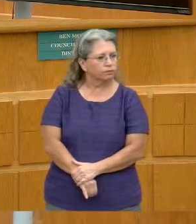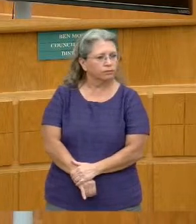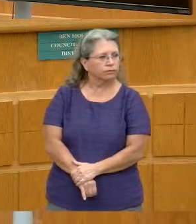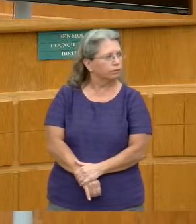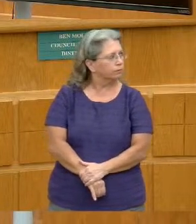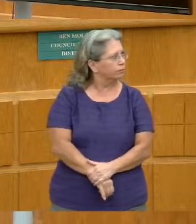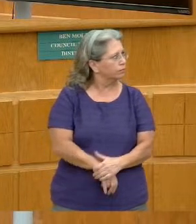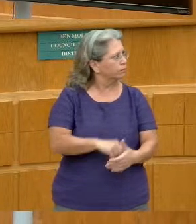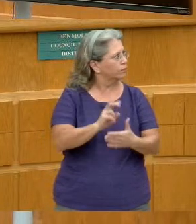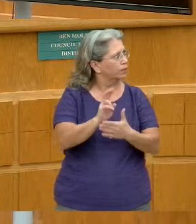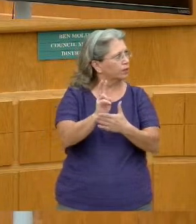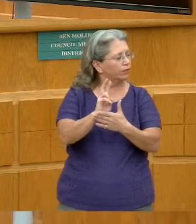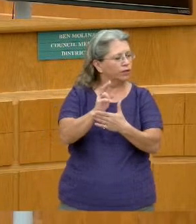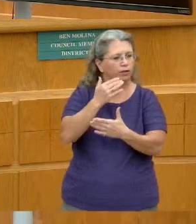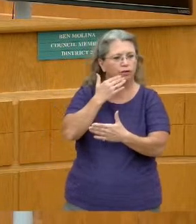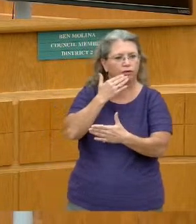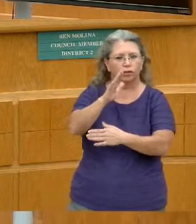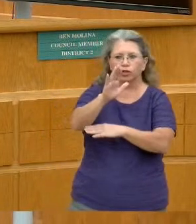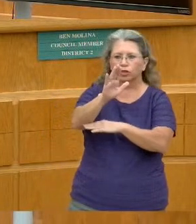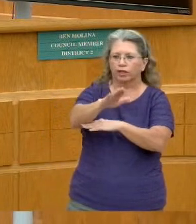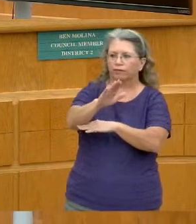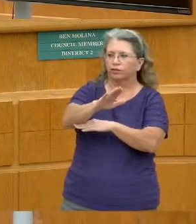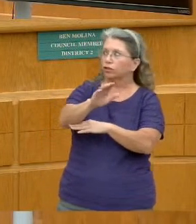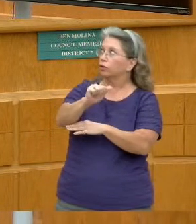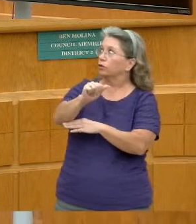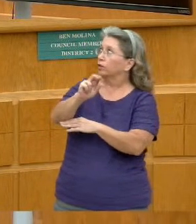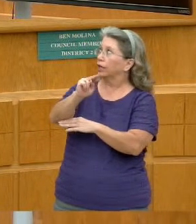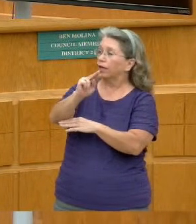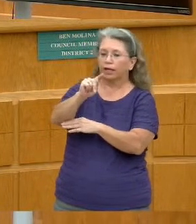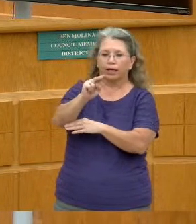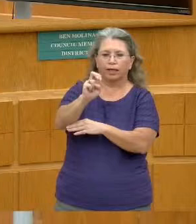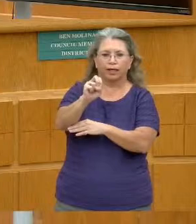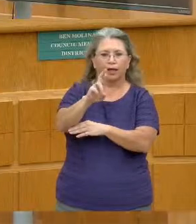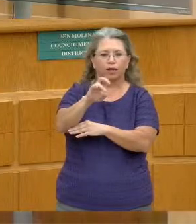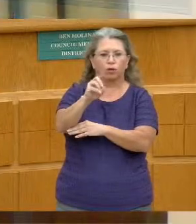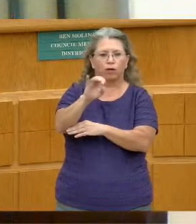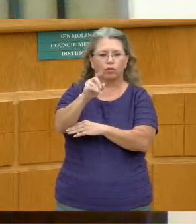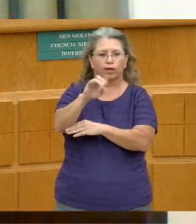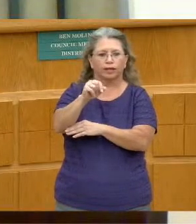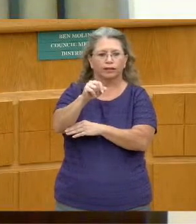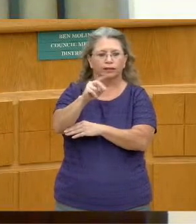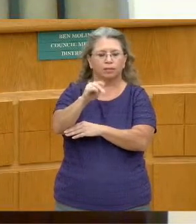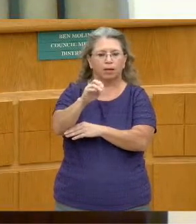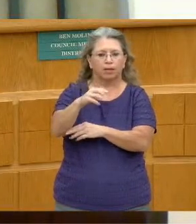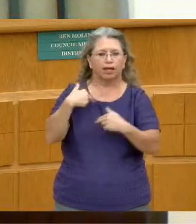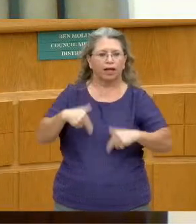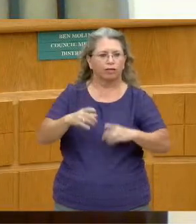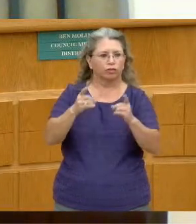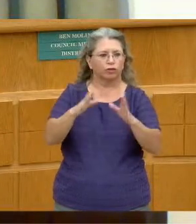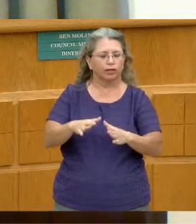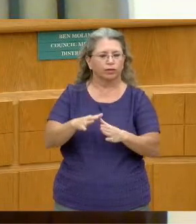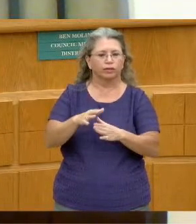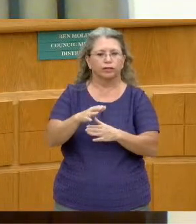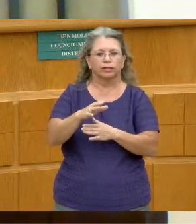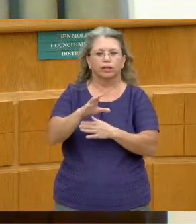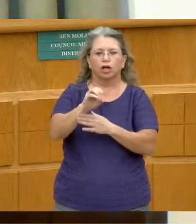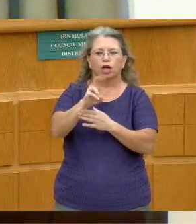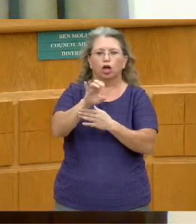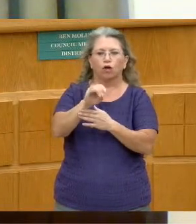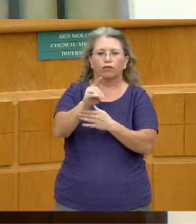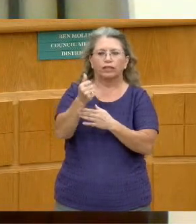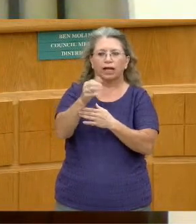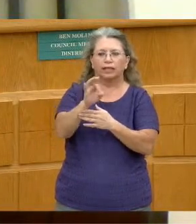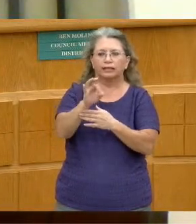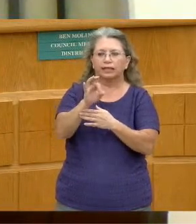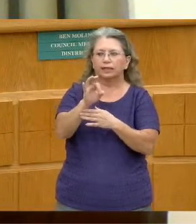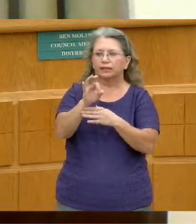Good afternoon. Annette Rodriguez, Public Health Director. COVID-19 cases continue to increase rapidly in